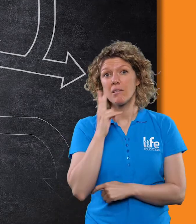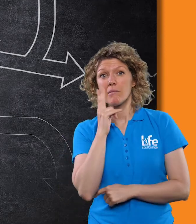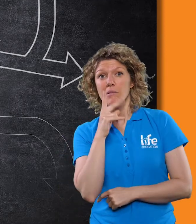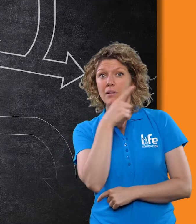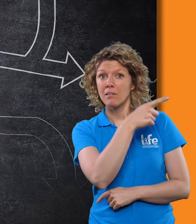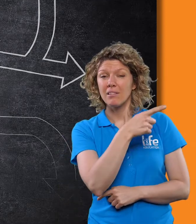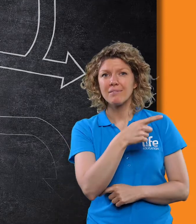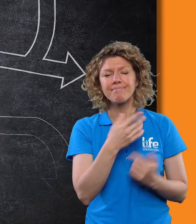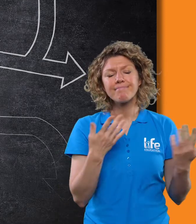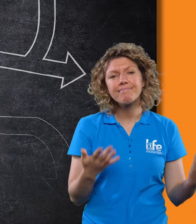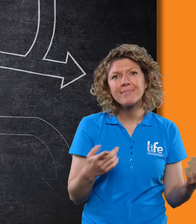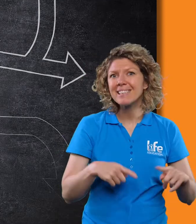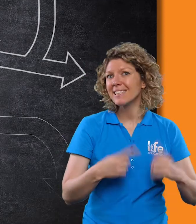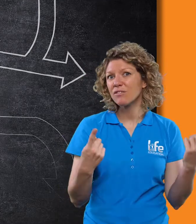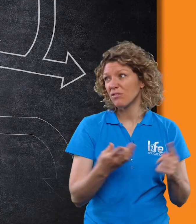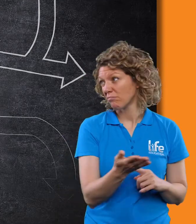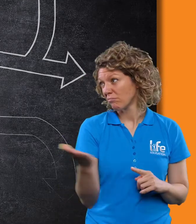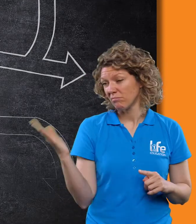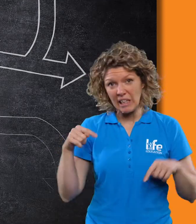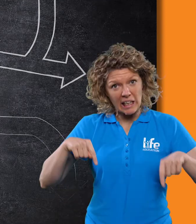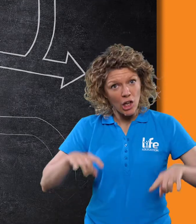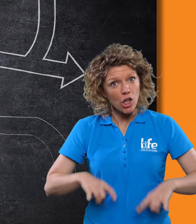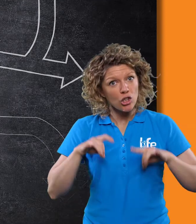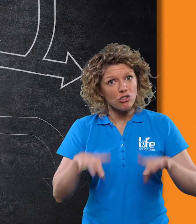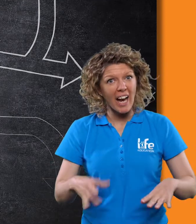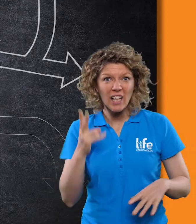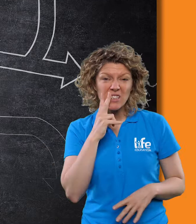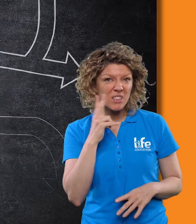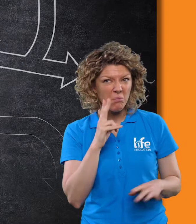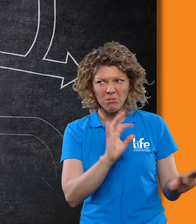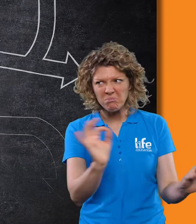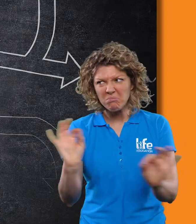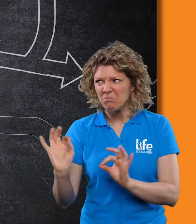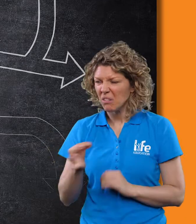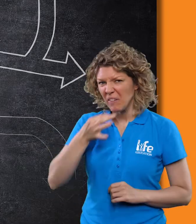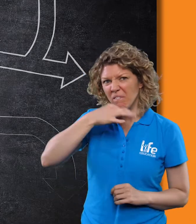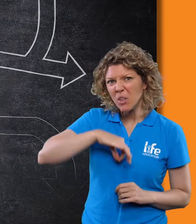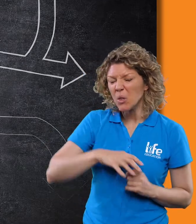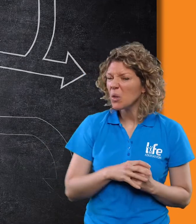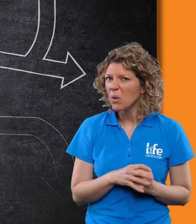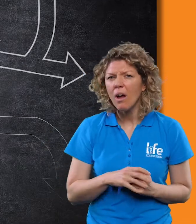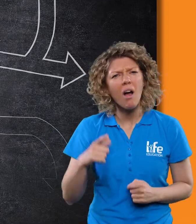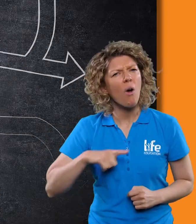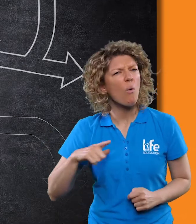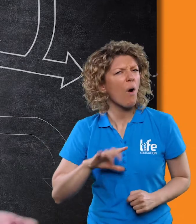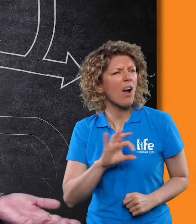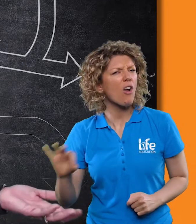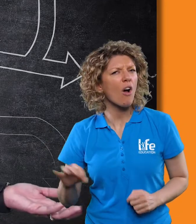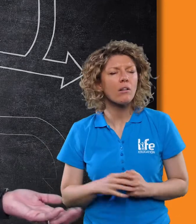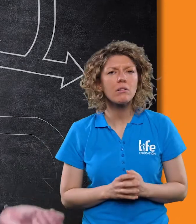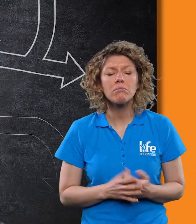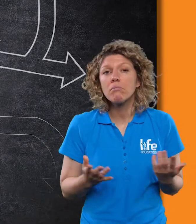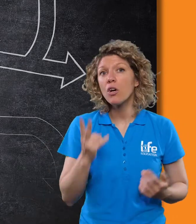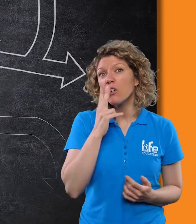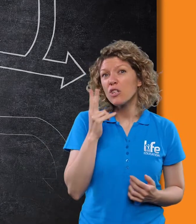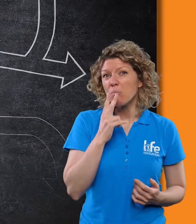Australian teenagers because most young people in Australia don't smoke. And there's lots of reasons why they choose not to smoke. Maybe they just want to